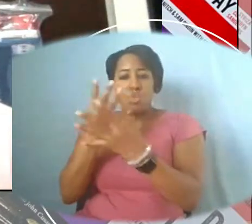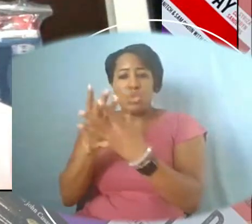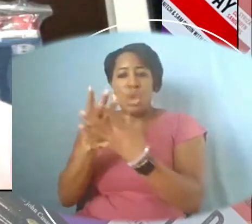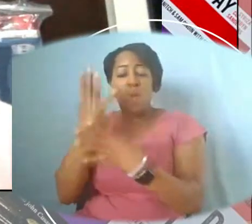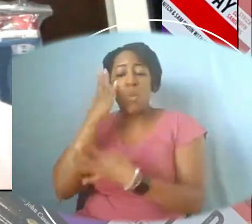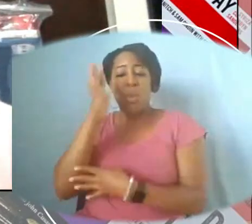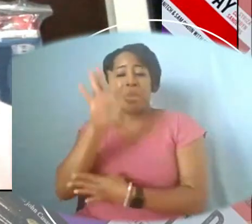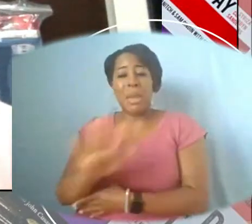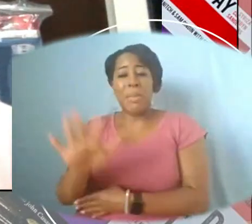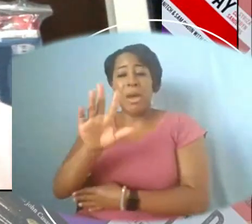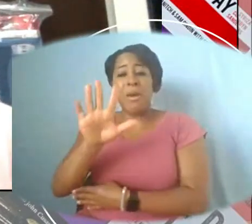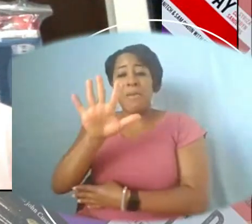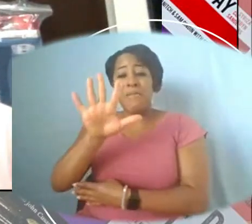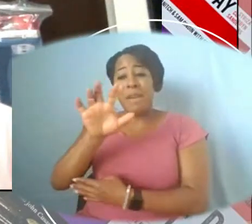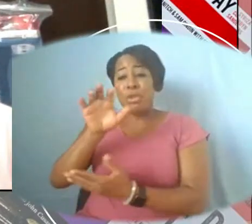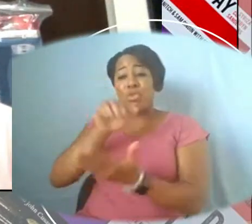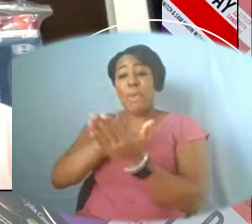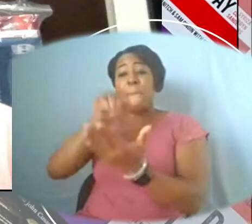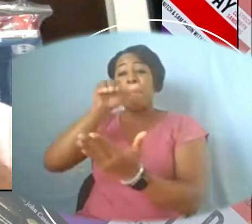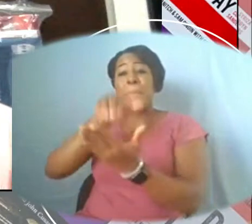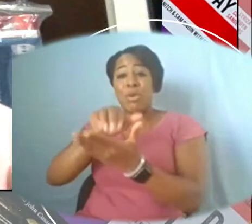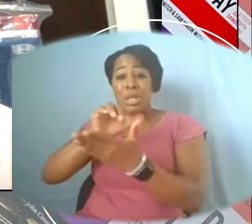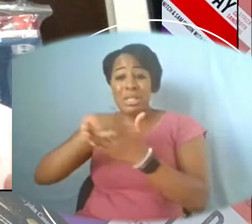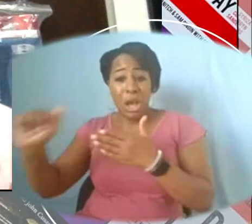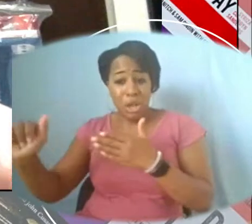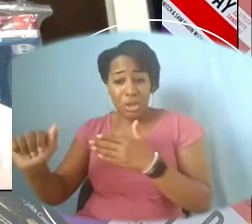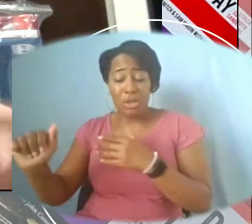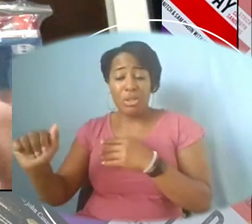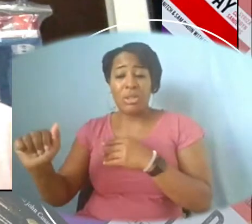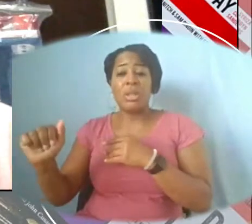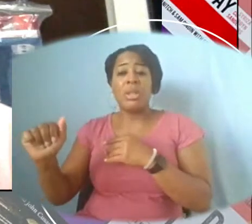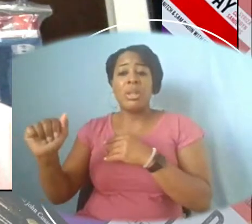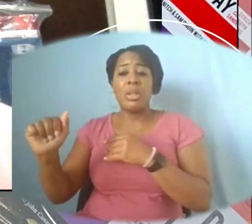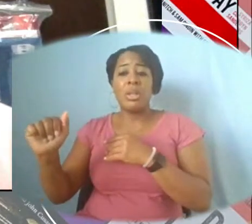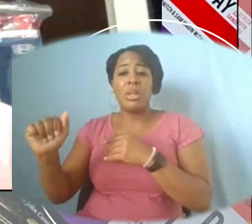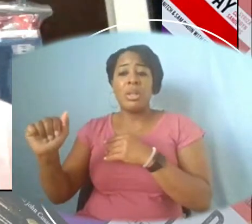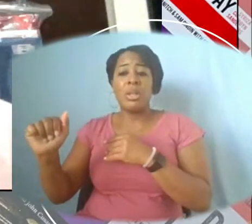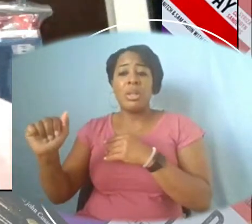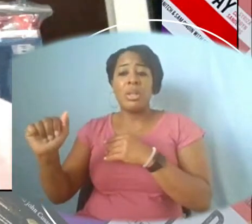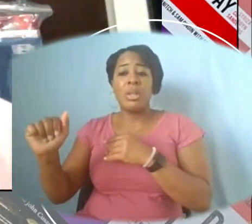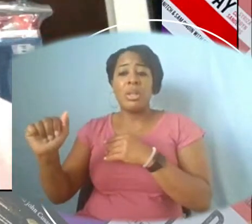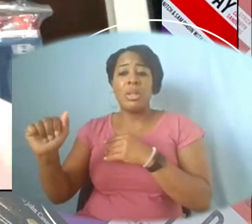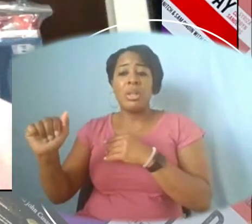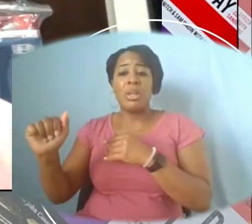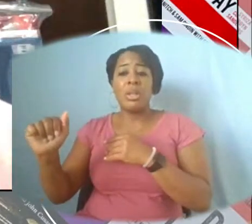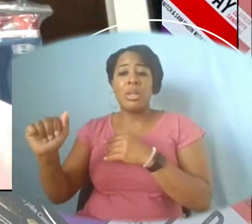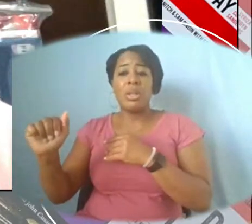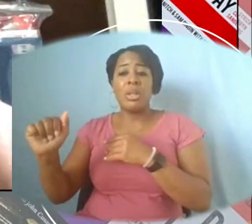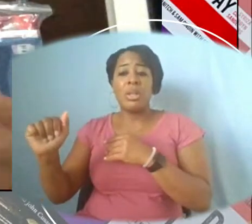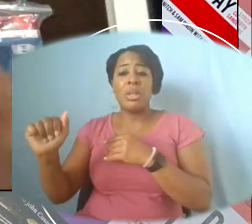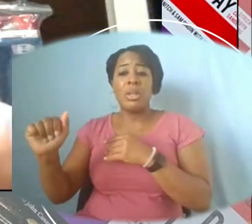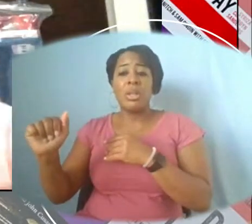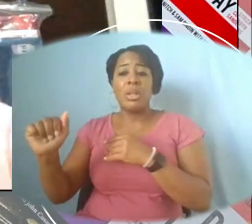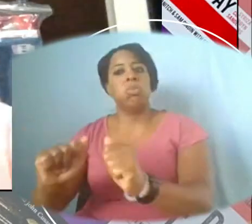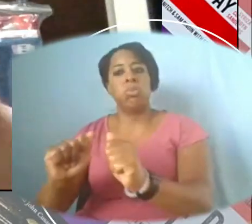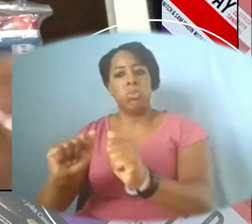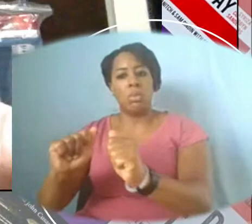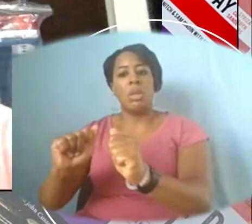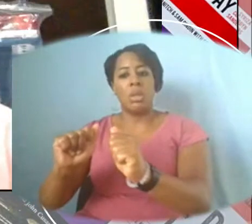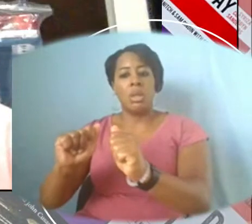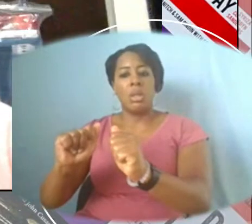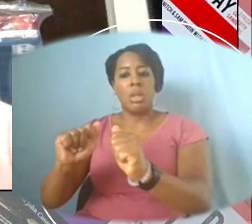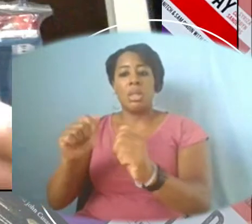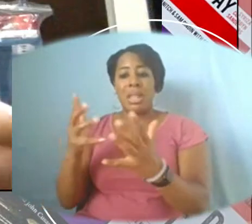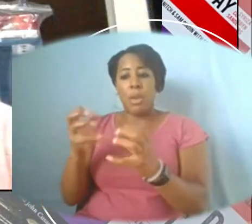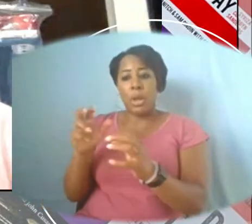million and has been a very concerted effort from the mayor to make that investment in